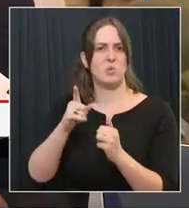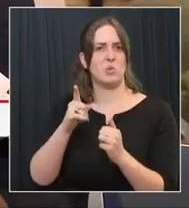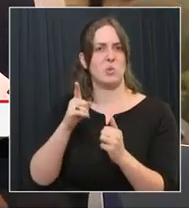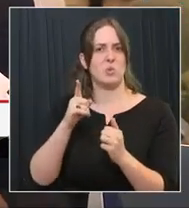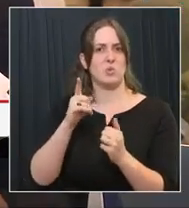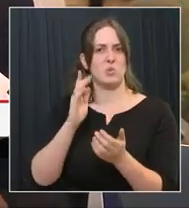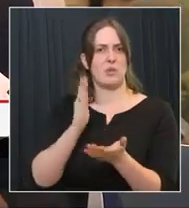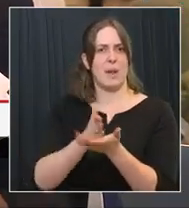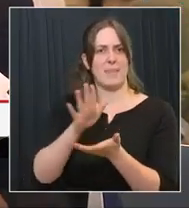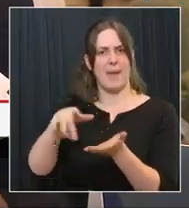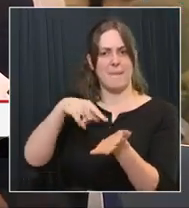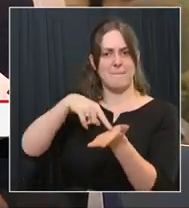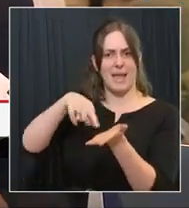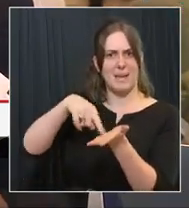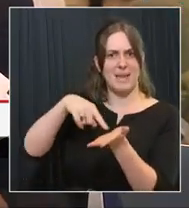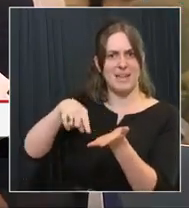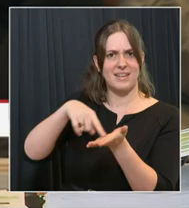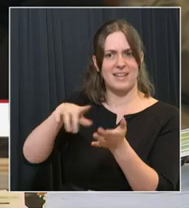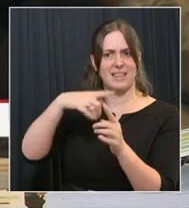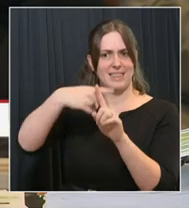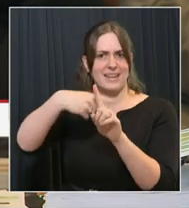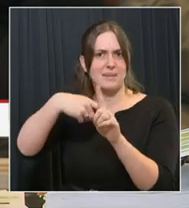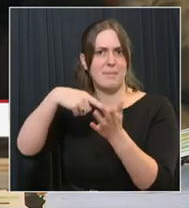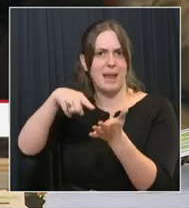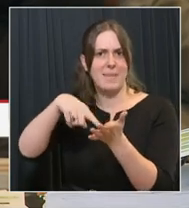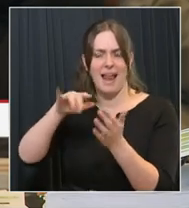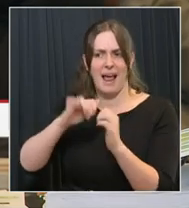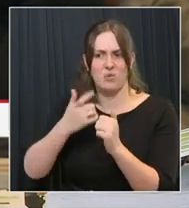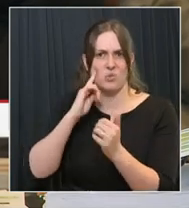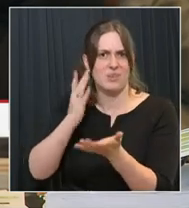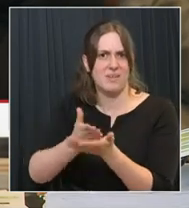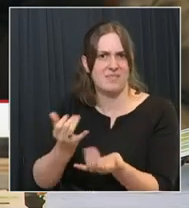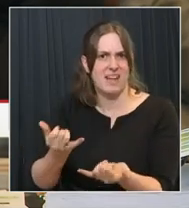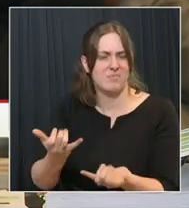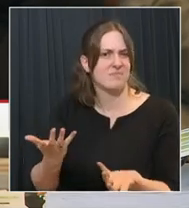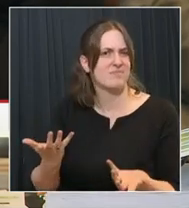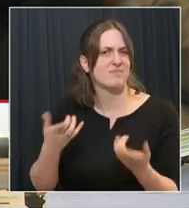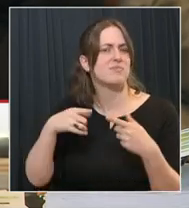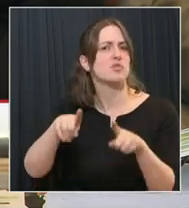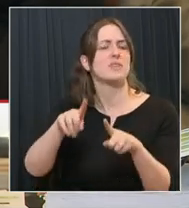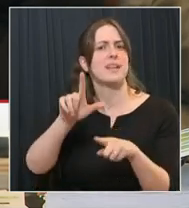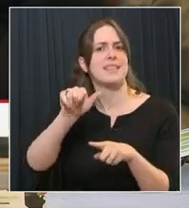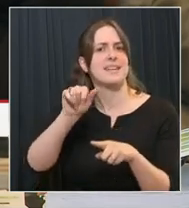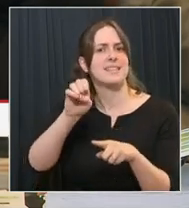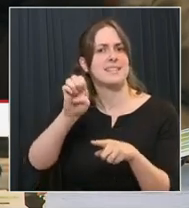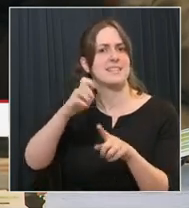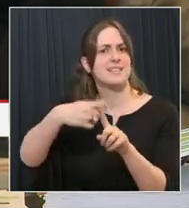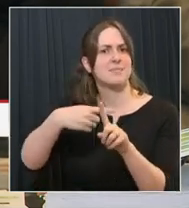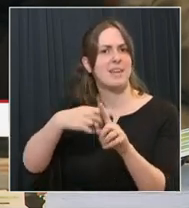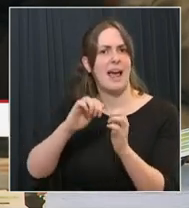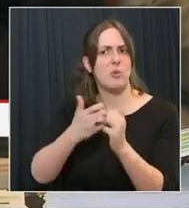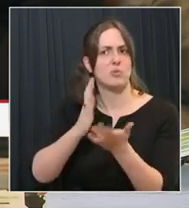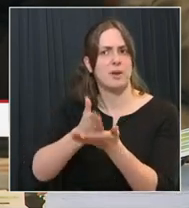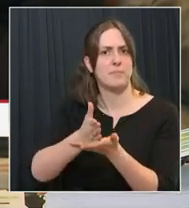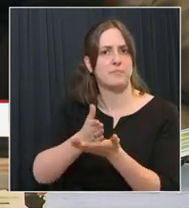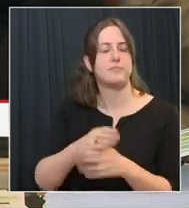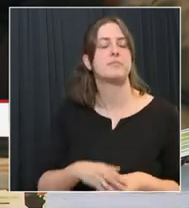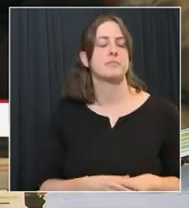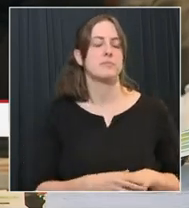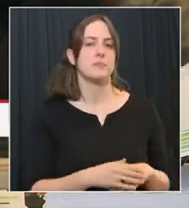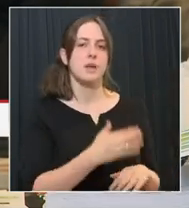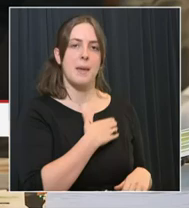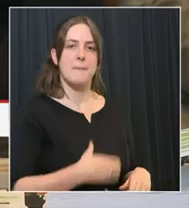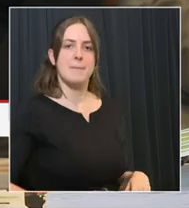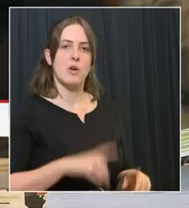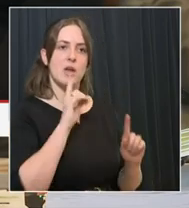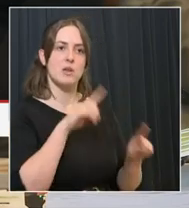Well, this is a 4-year financial plan, so I don't know if we have any lease savings, but I will tell you our